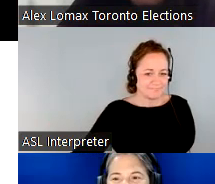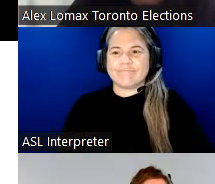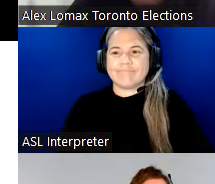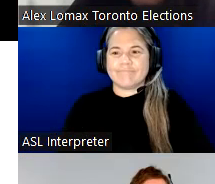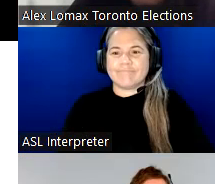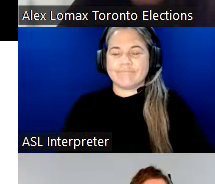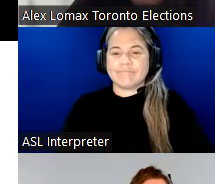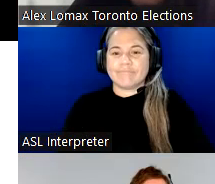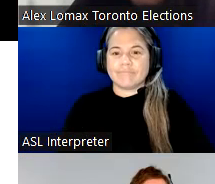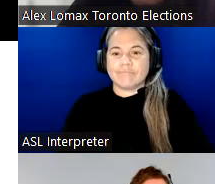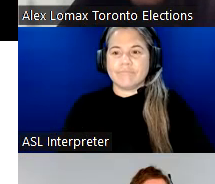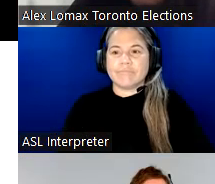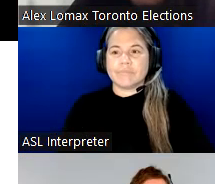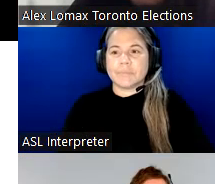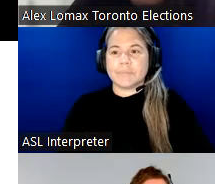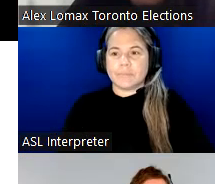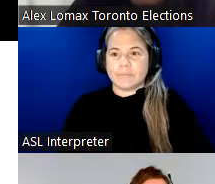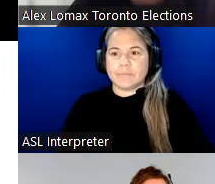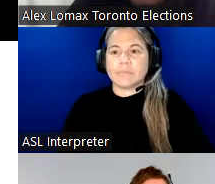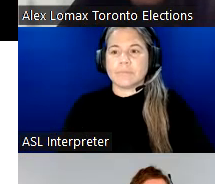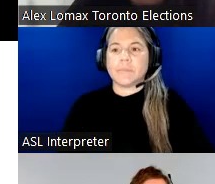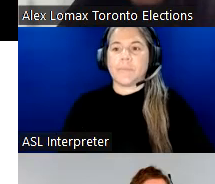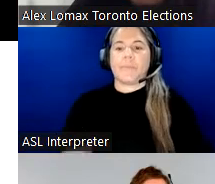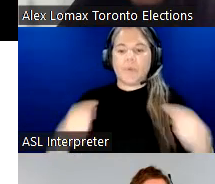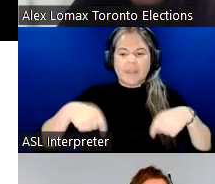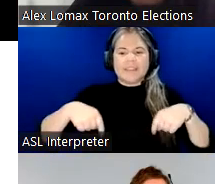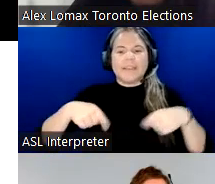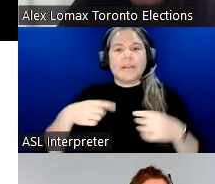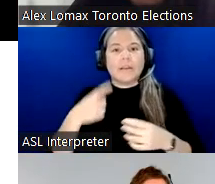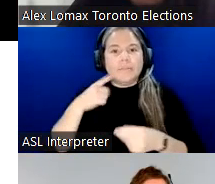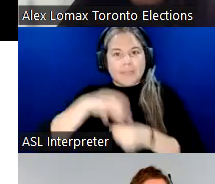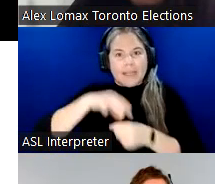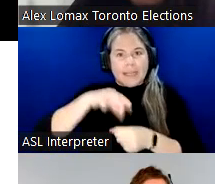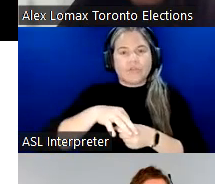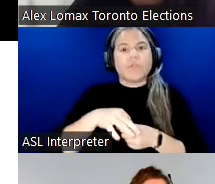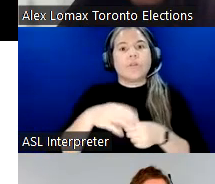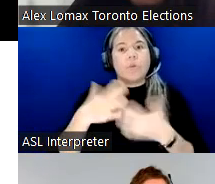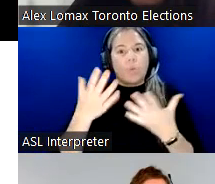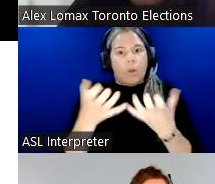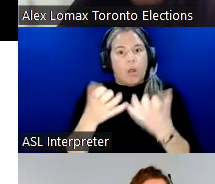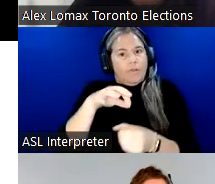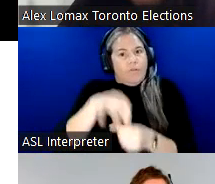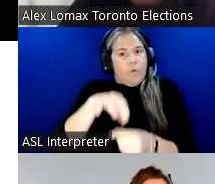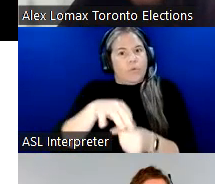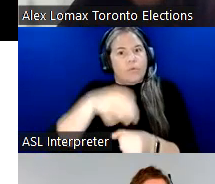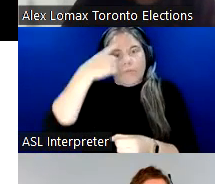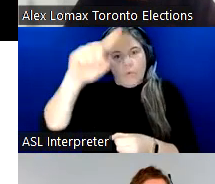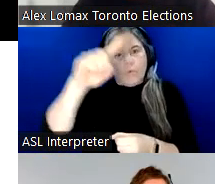People vote in this election for their ward councillor. What if they don't have any permanent address? Why do they